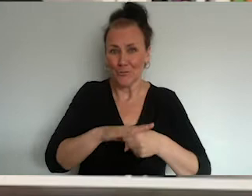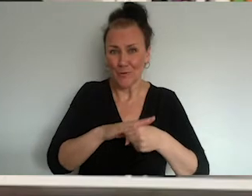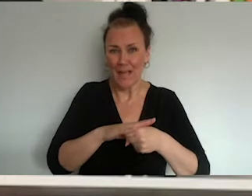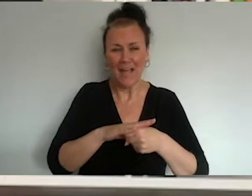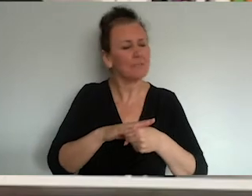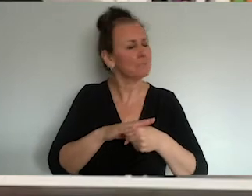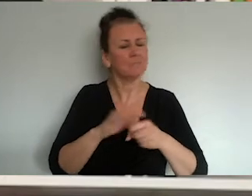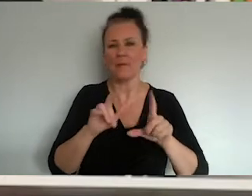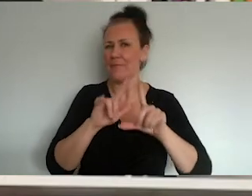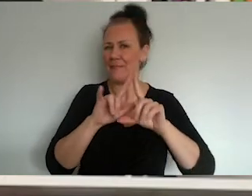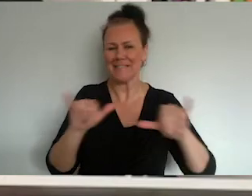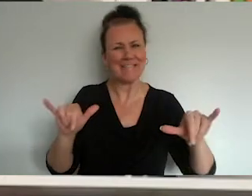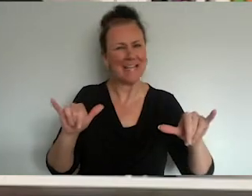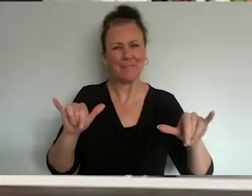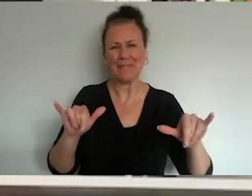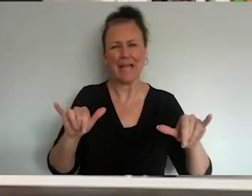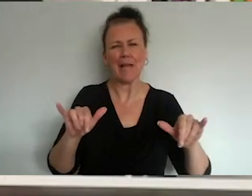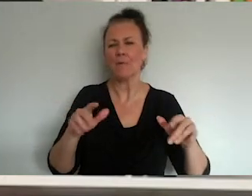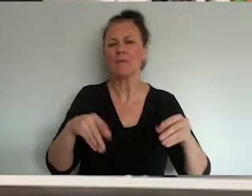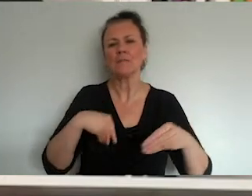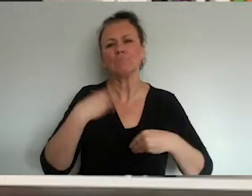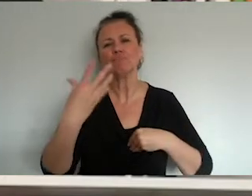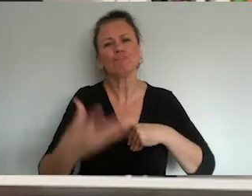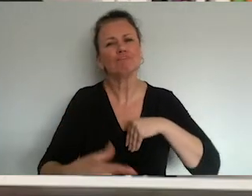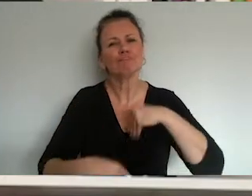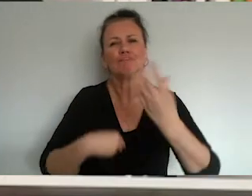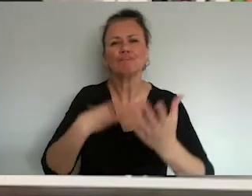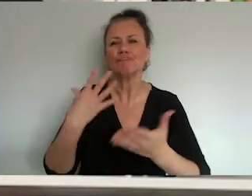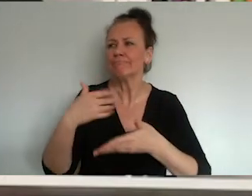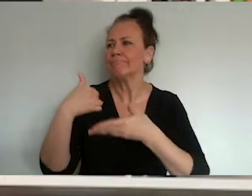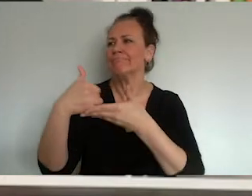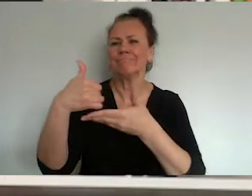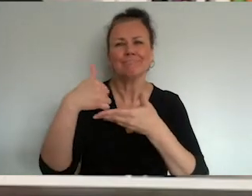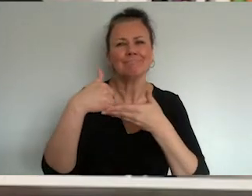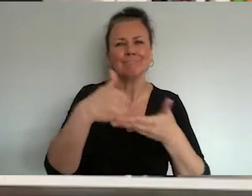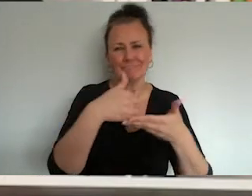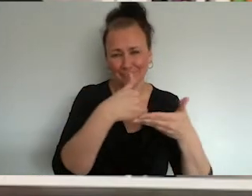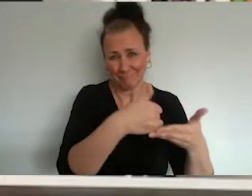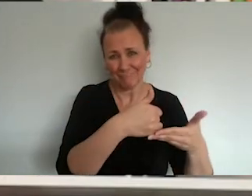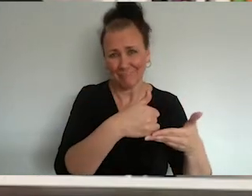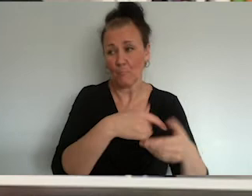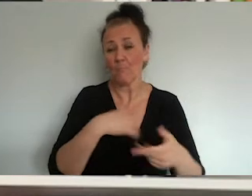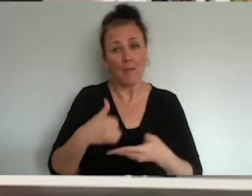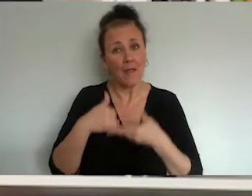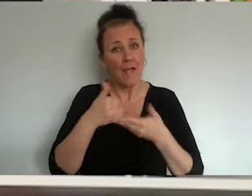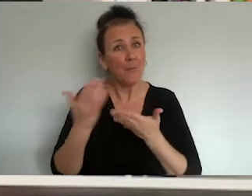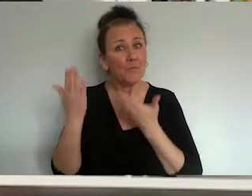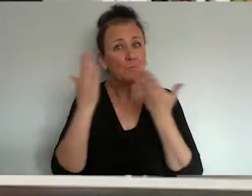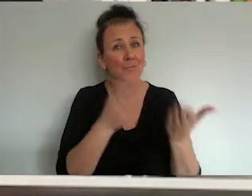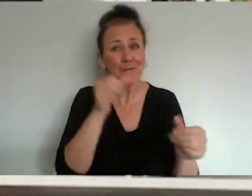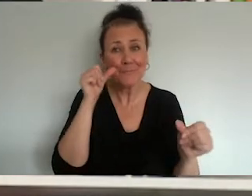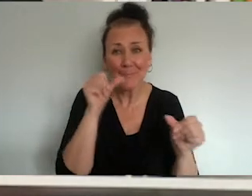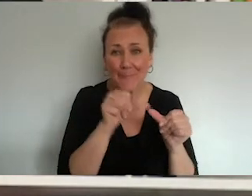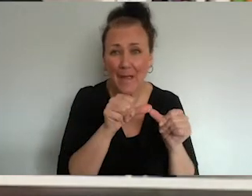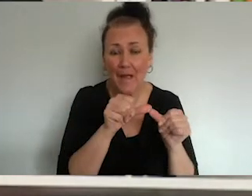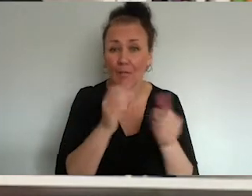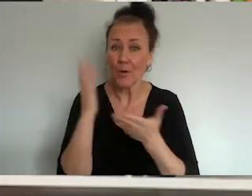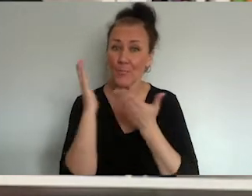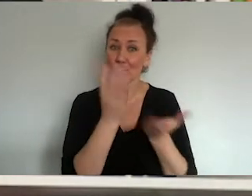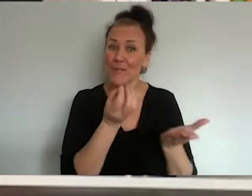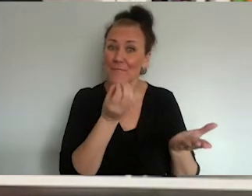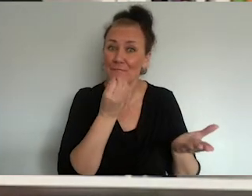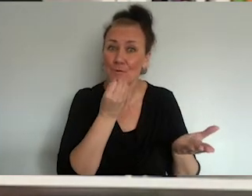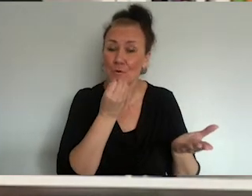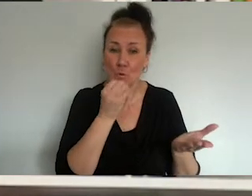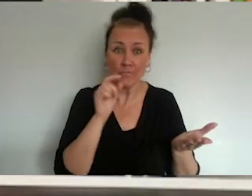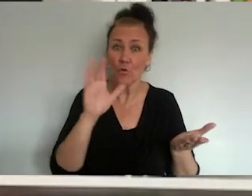additional stress, you have inspired all of us with so many acts of kindness. You've helped deliver mail